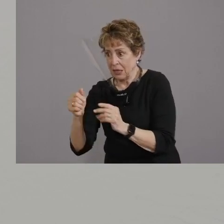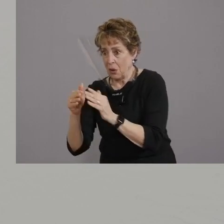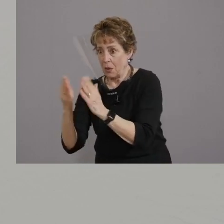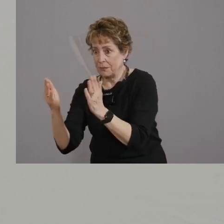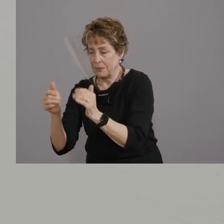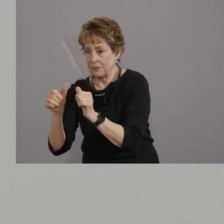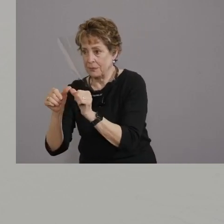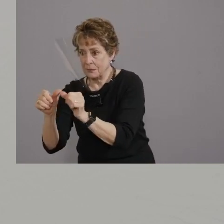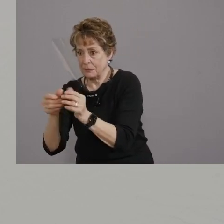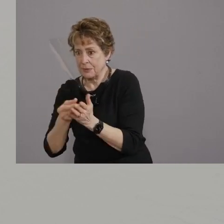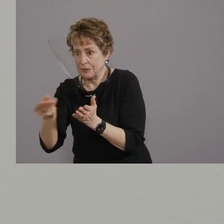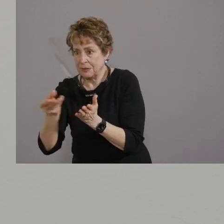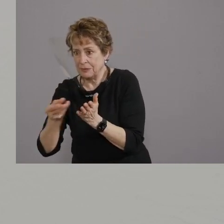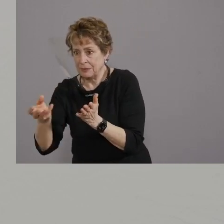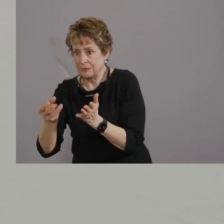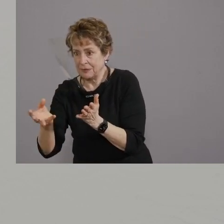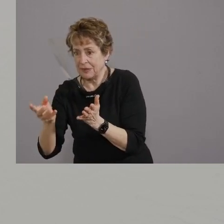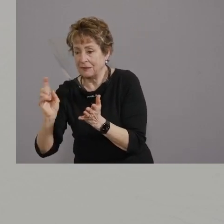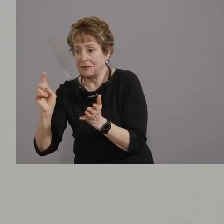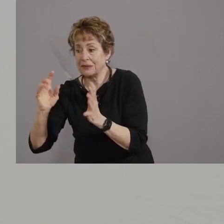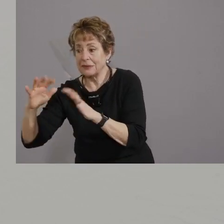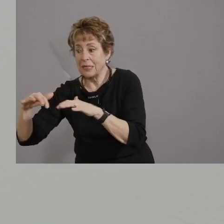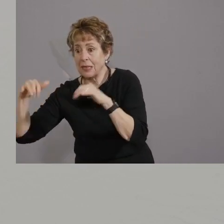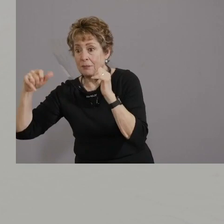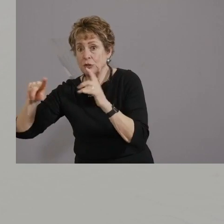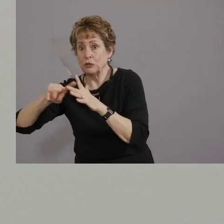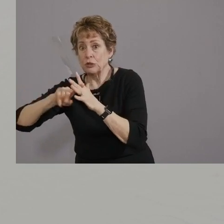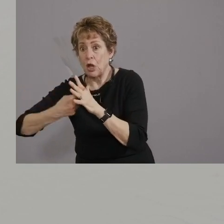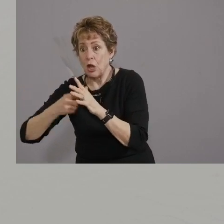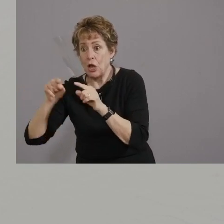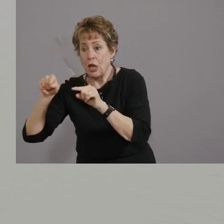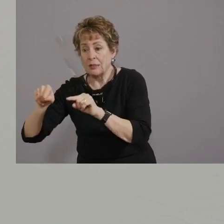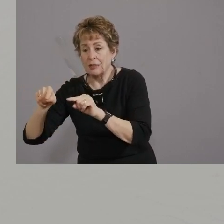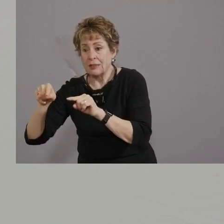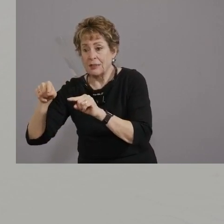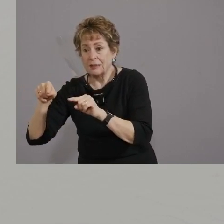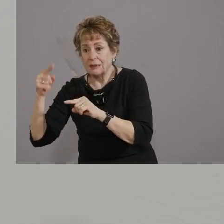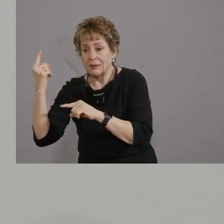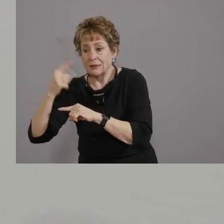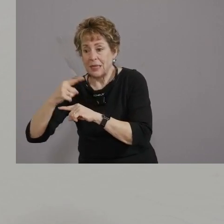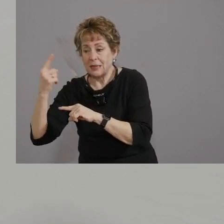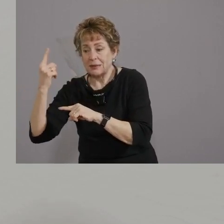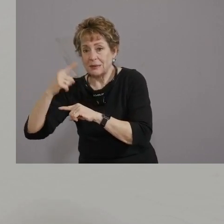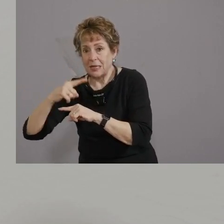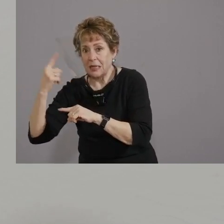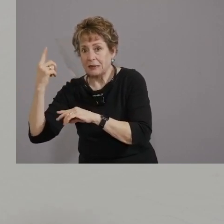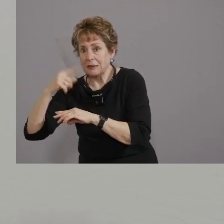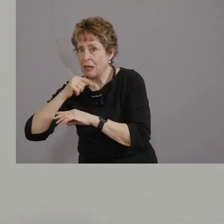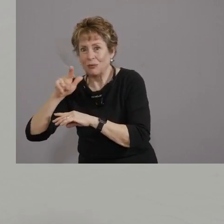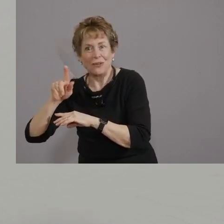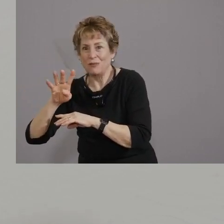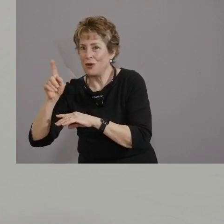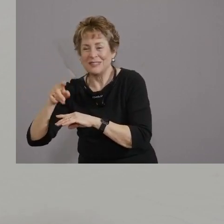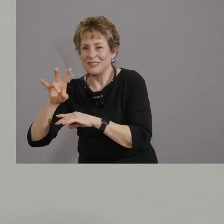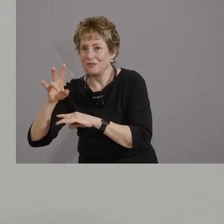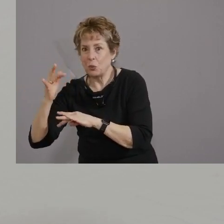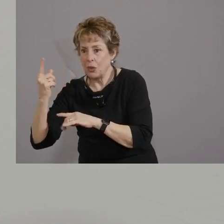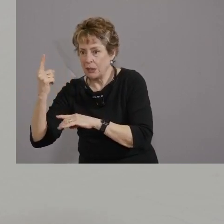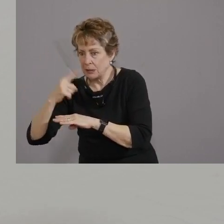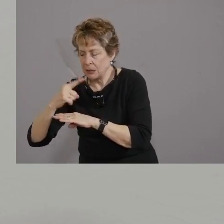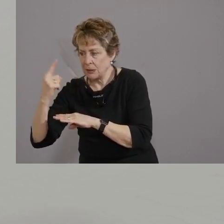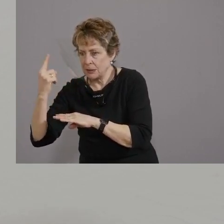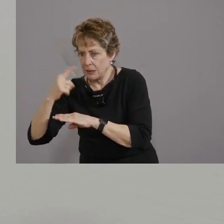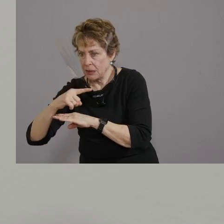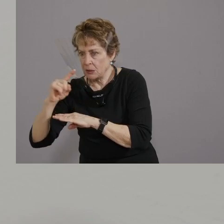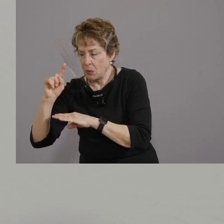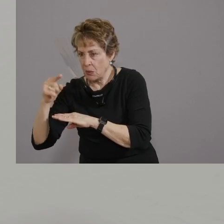Municipal Stadium would start as a just daytime operation. And so we will continue to evaluate that. If we